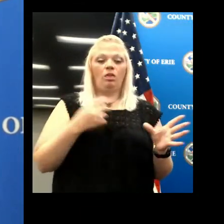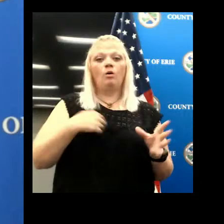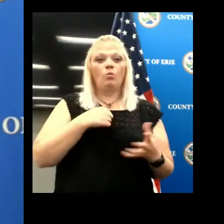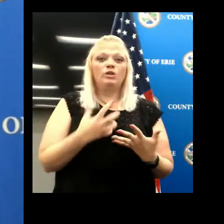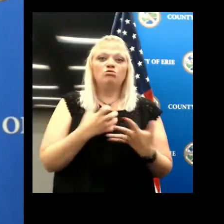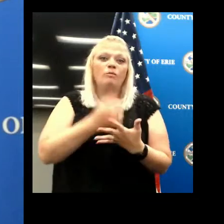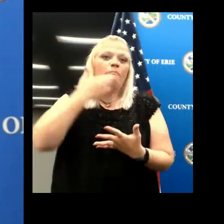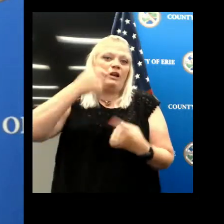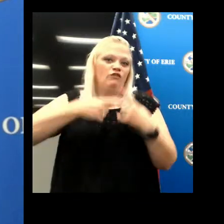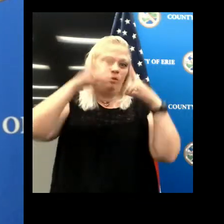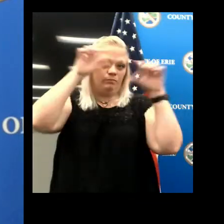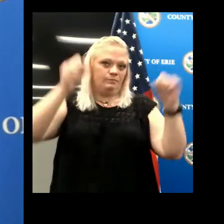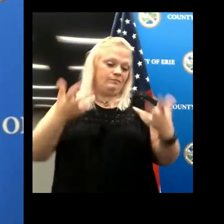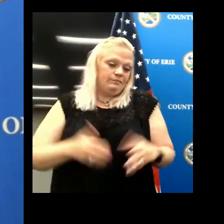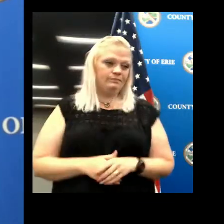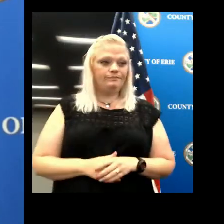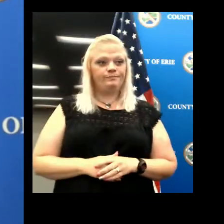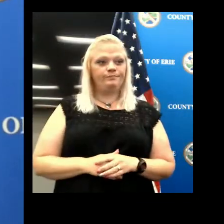president.